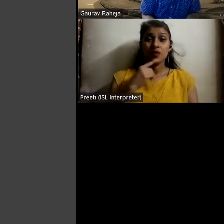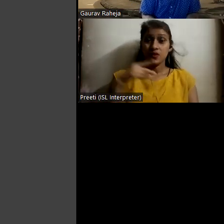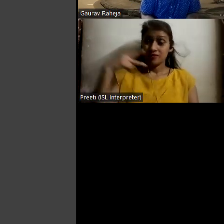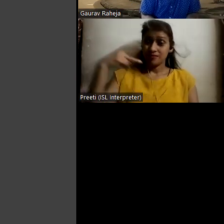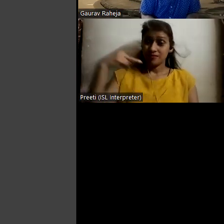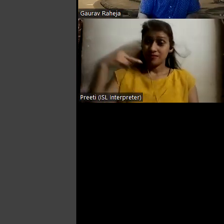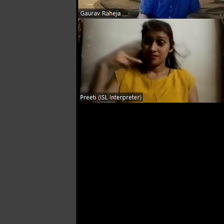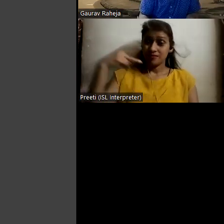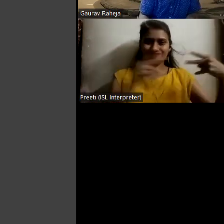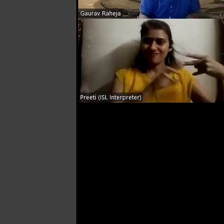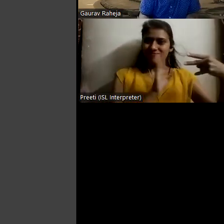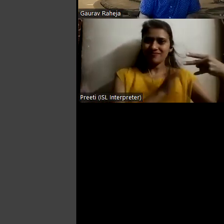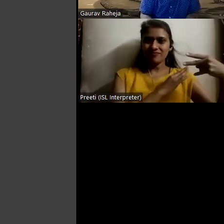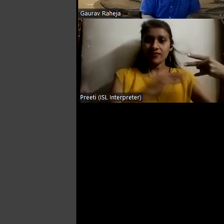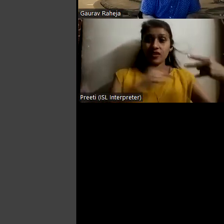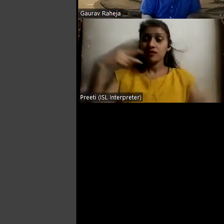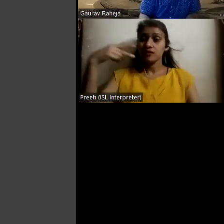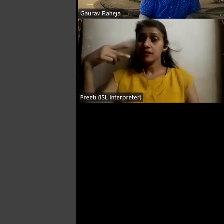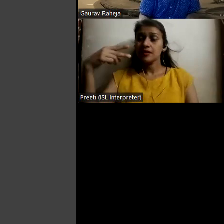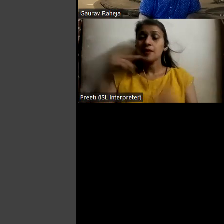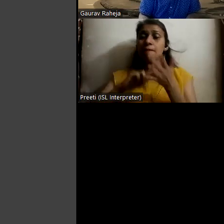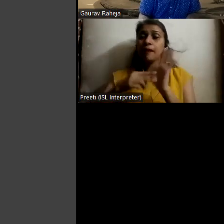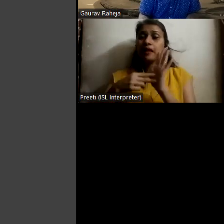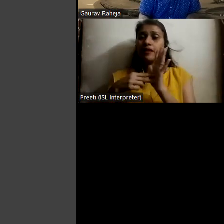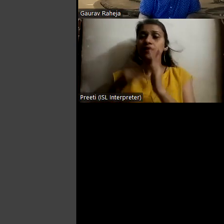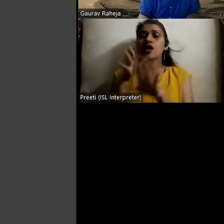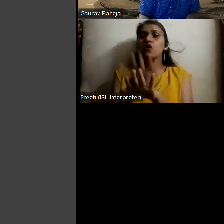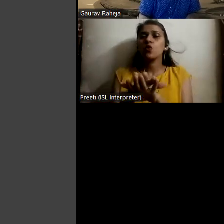accommodation is inclusive,